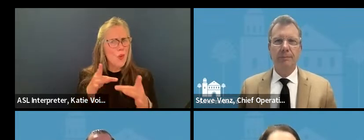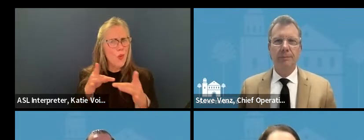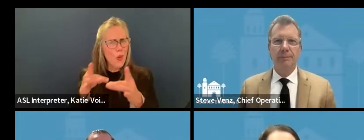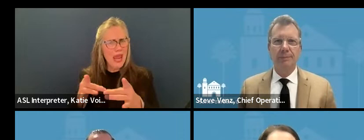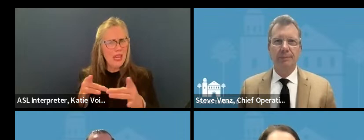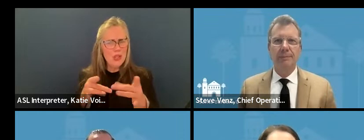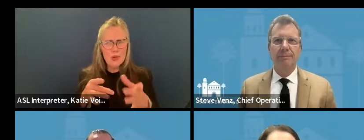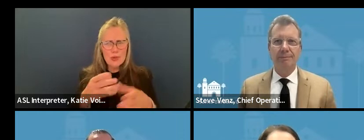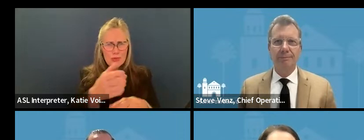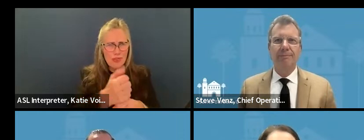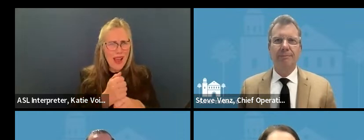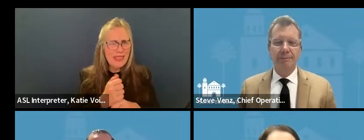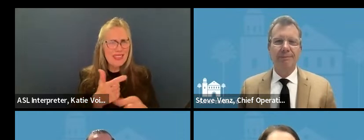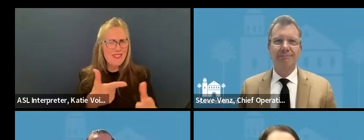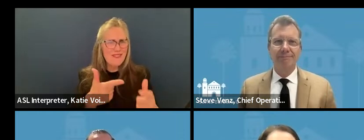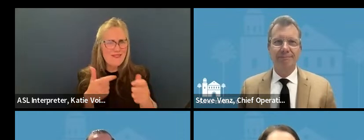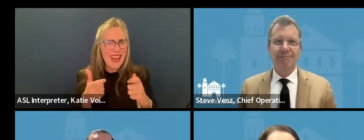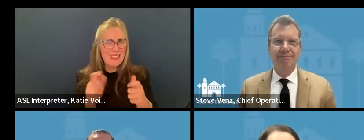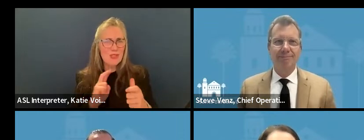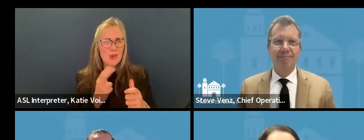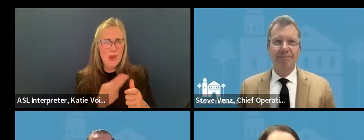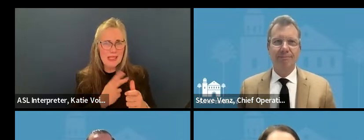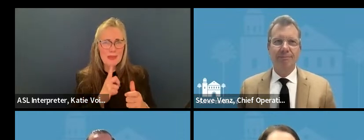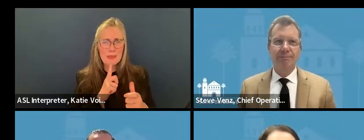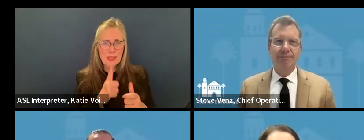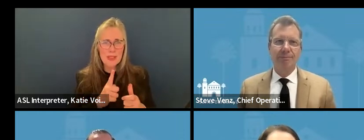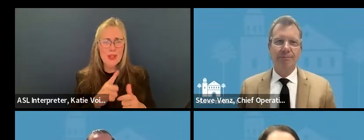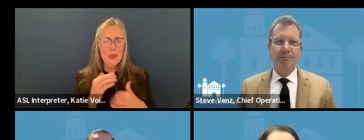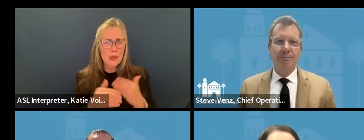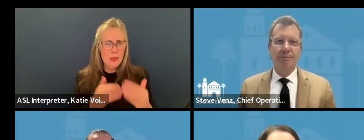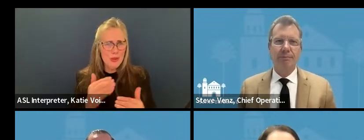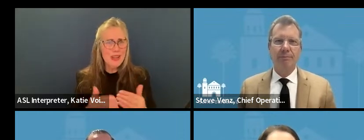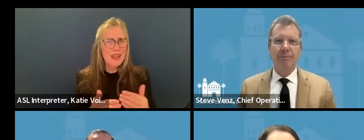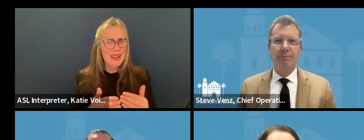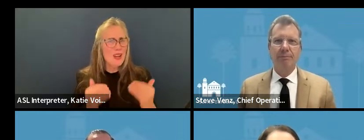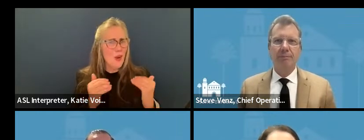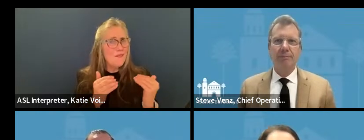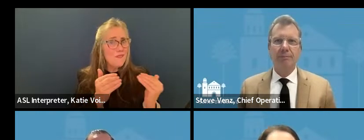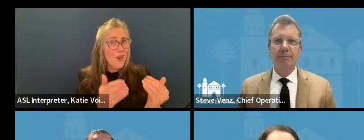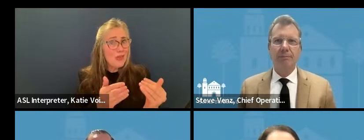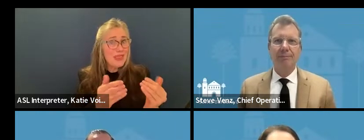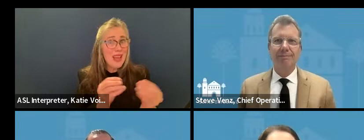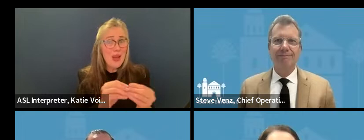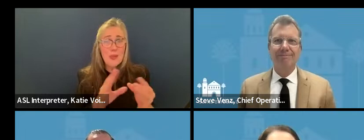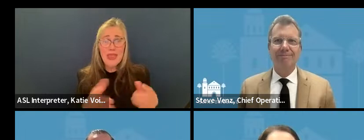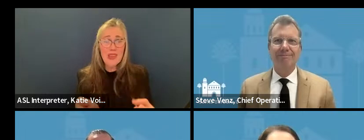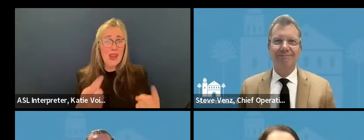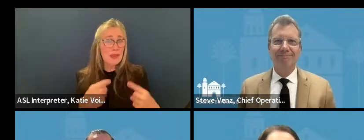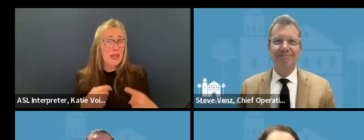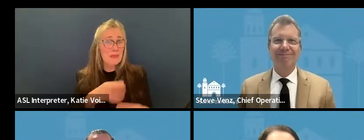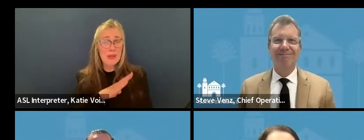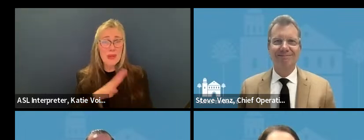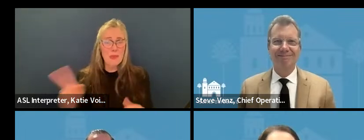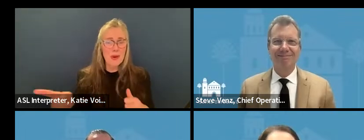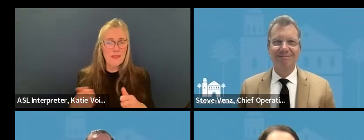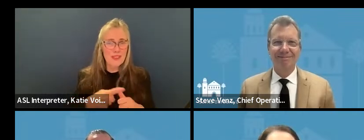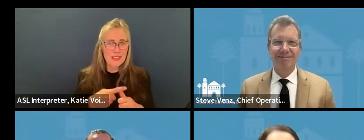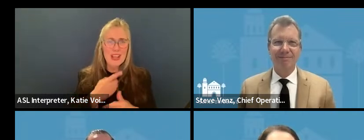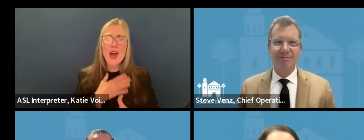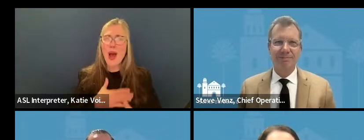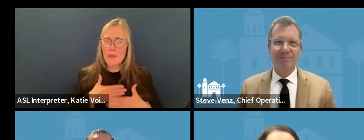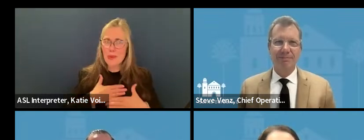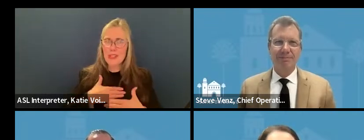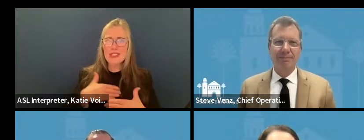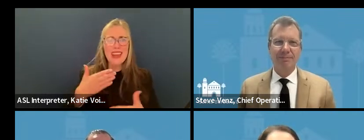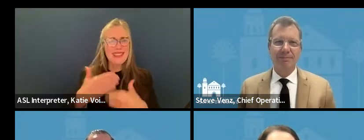getting this to us and making sure that we were able to do that. And appreciate the process that allowed you to go forth with that without having to come to the board first. So I just want to appreciate that process as